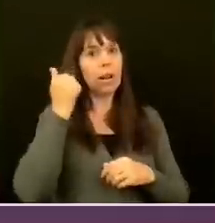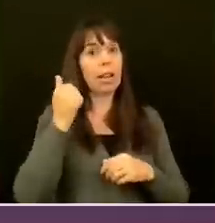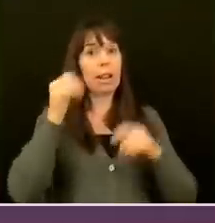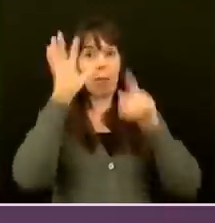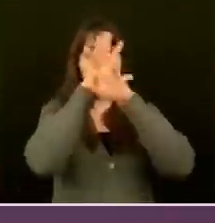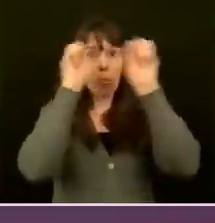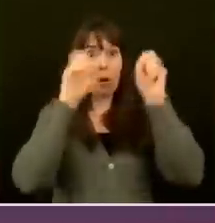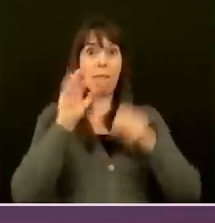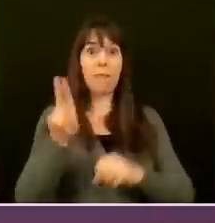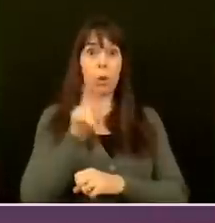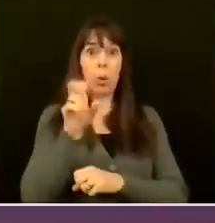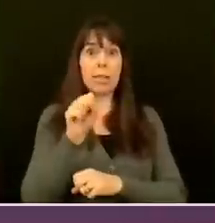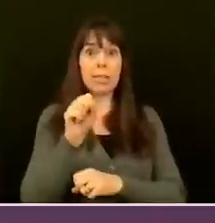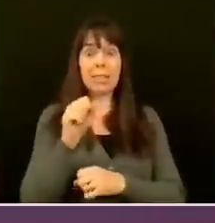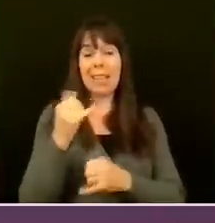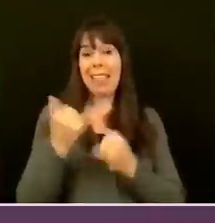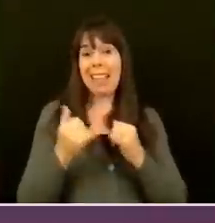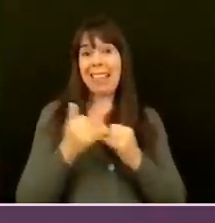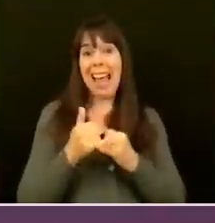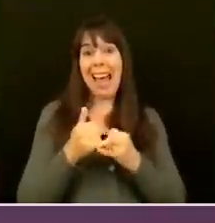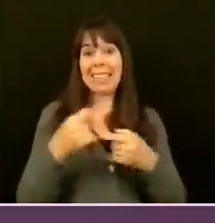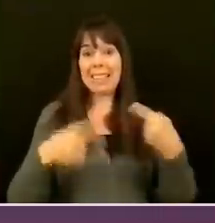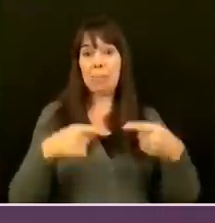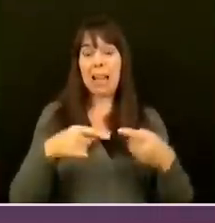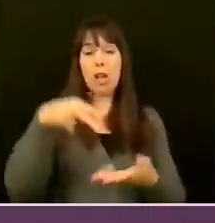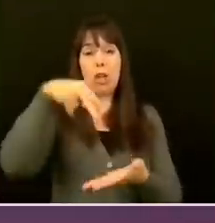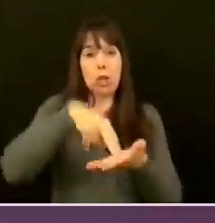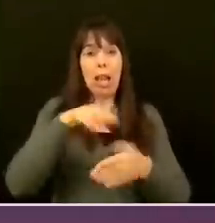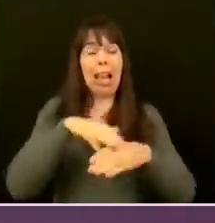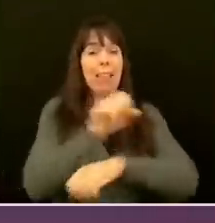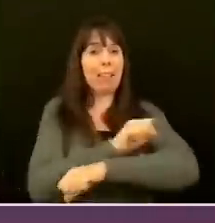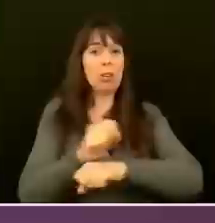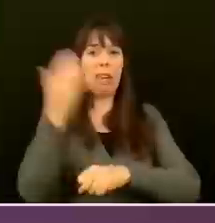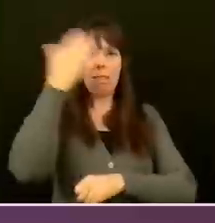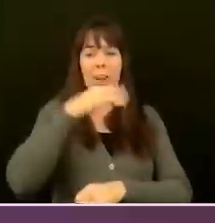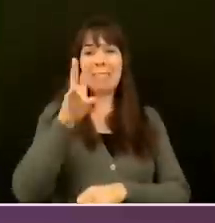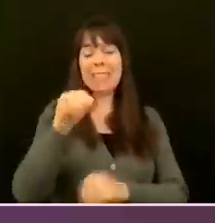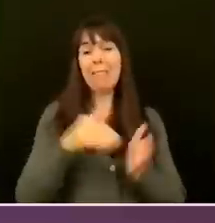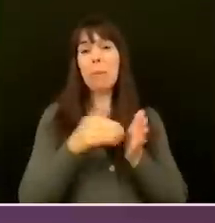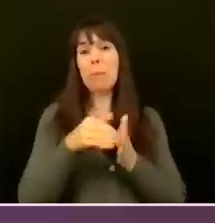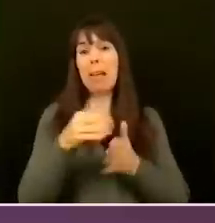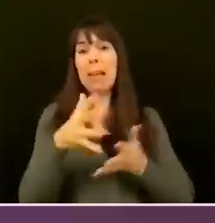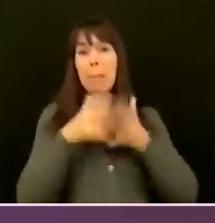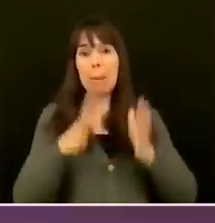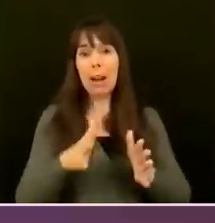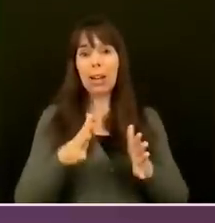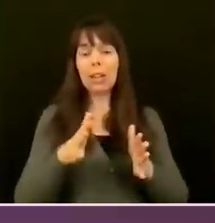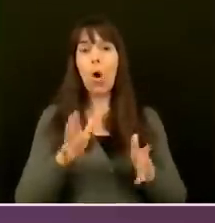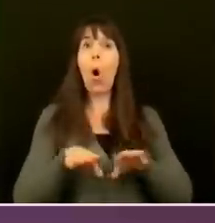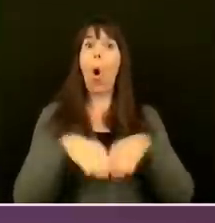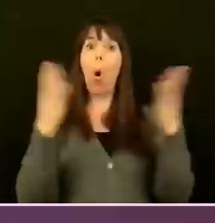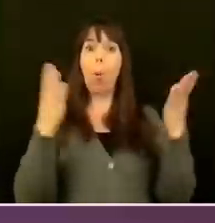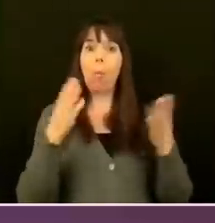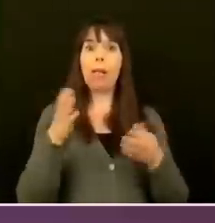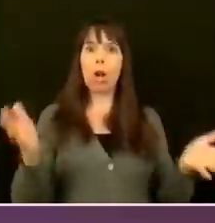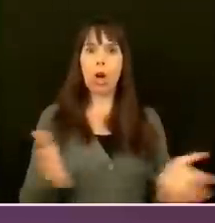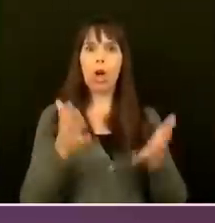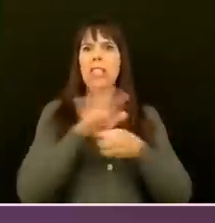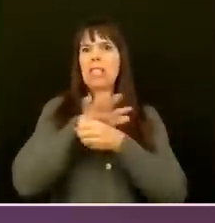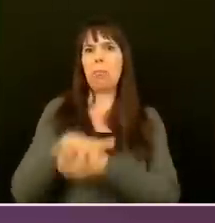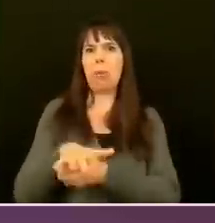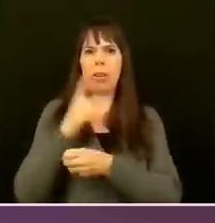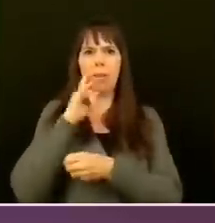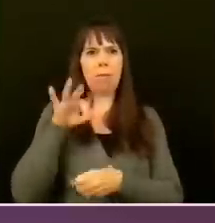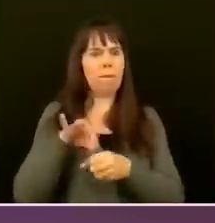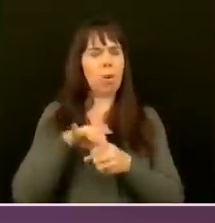the United States at that last debate stood on a stage in front of 70 million Americans and openly encouraged the suppression of the vote.